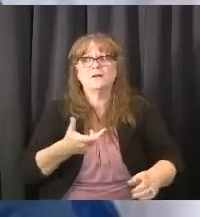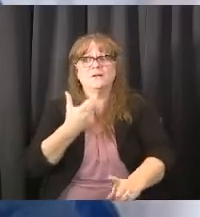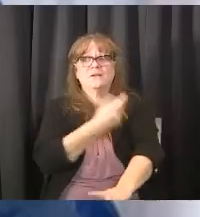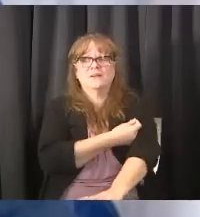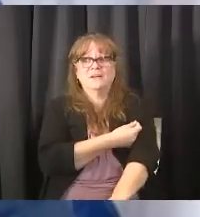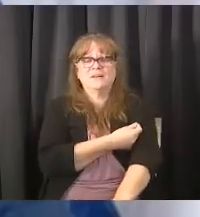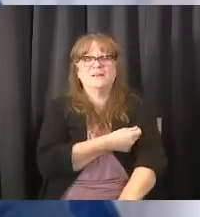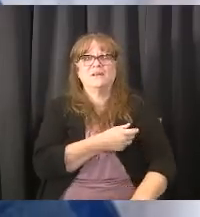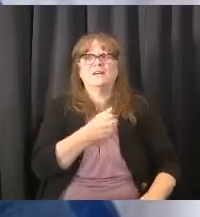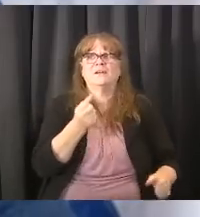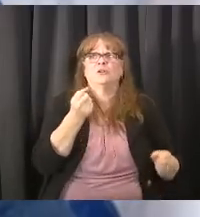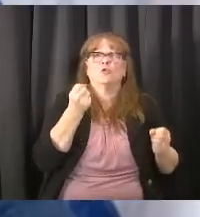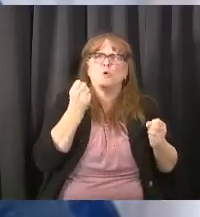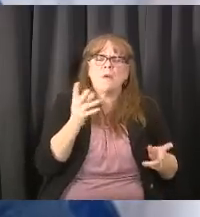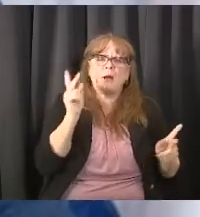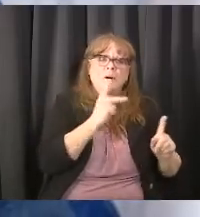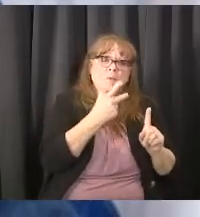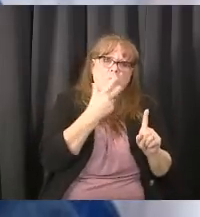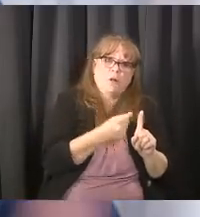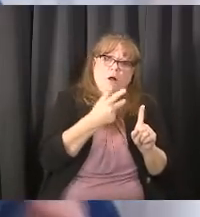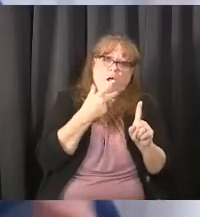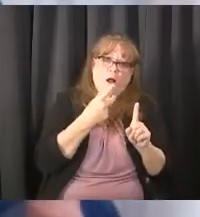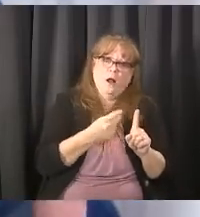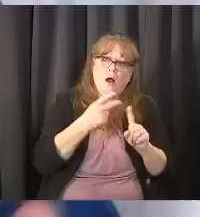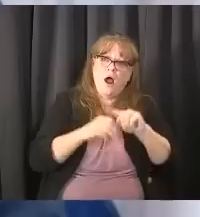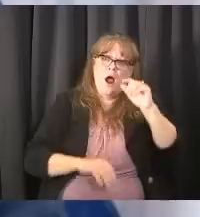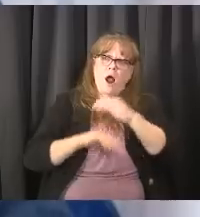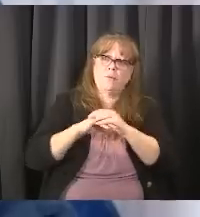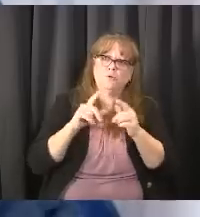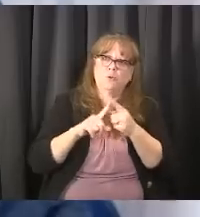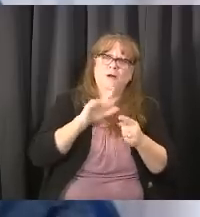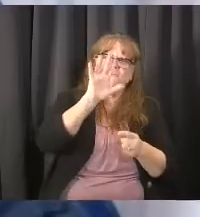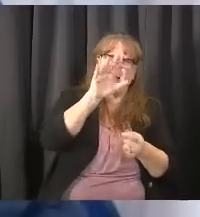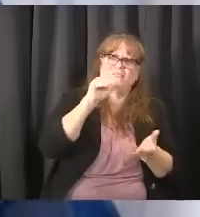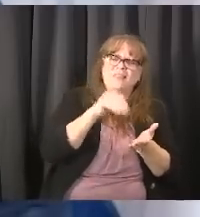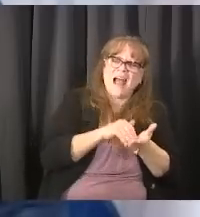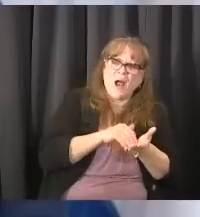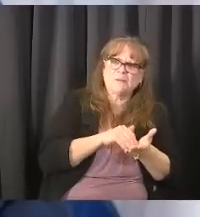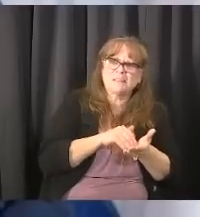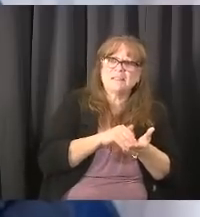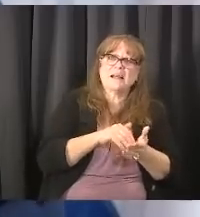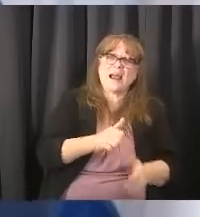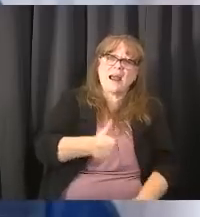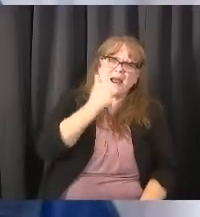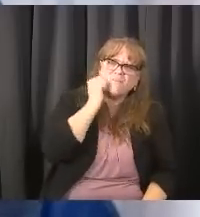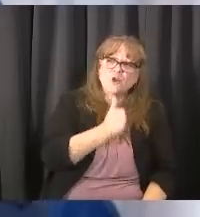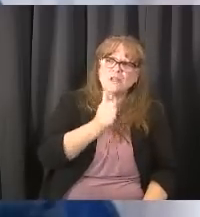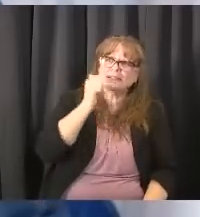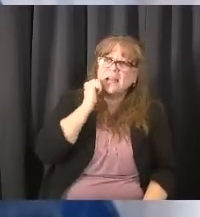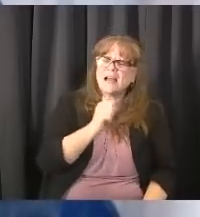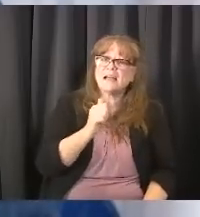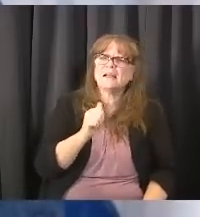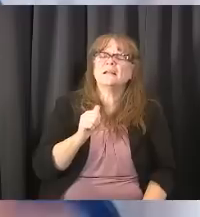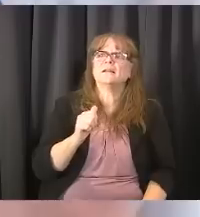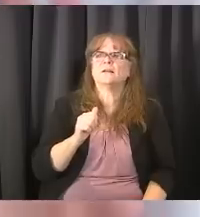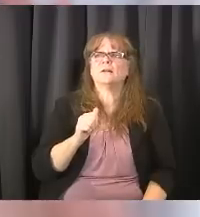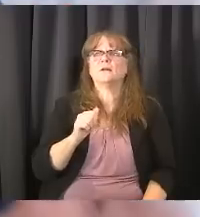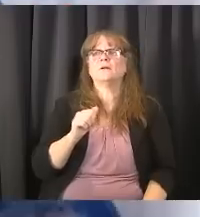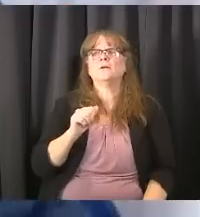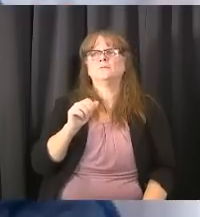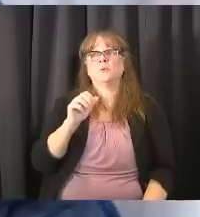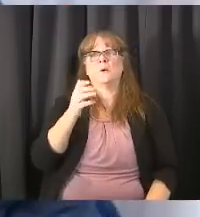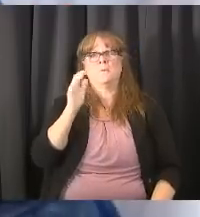than 1,000 a day. Maybe you pick up a little, but a lot of those benefits are really going from a place that might do 50 a day to do 500 a day. So that's